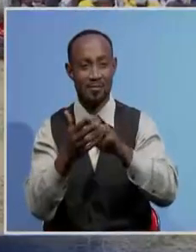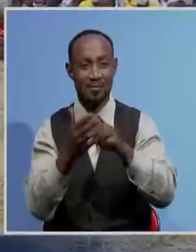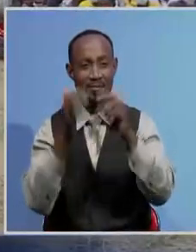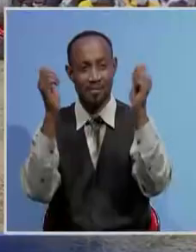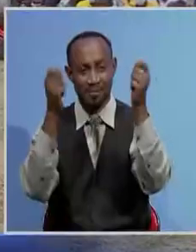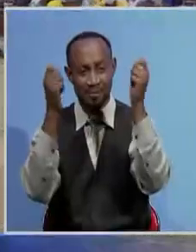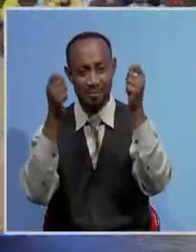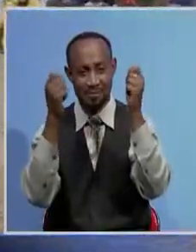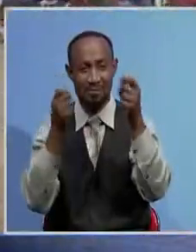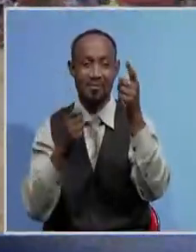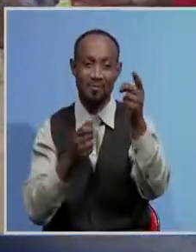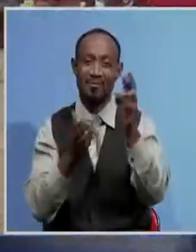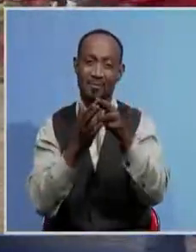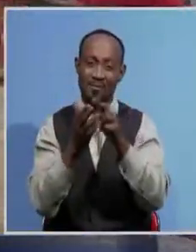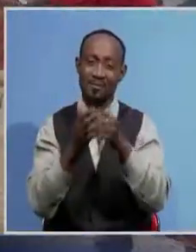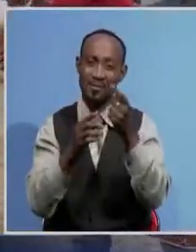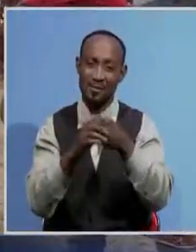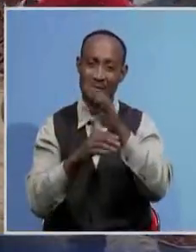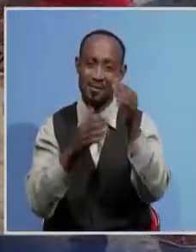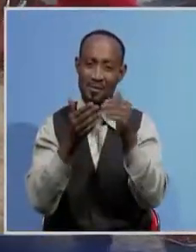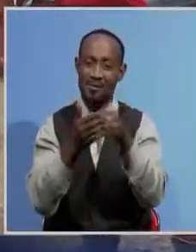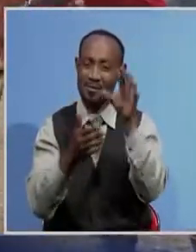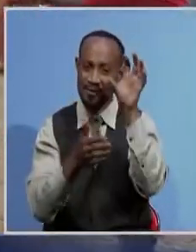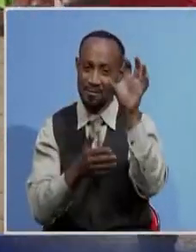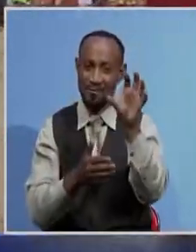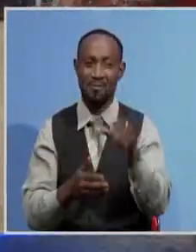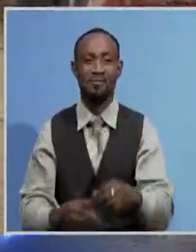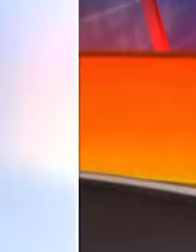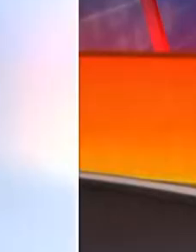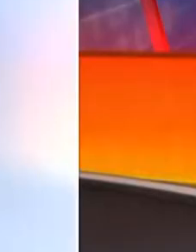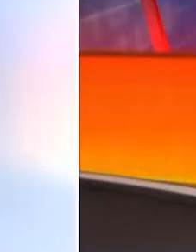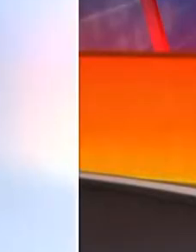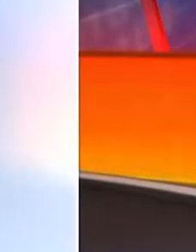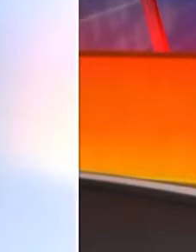celebrations. Etambuyu Katota, ZNBC News in Mumbwa.